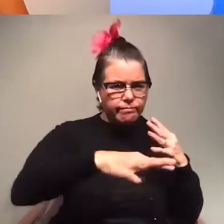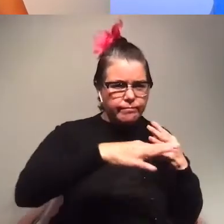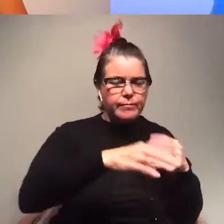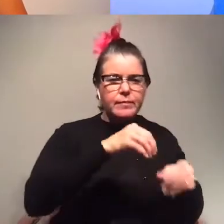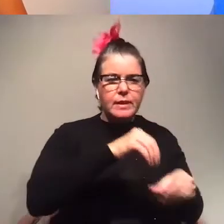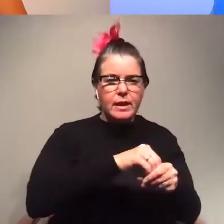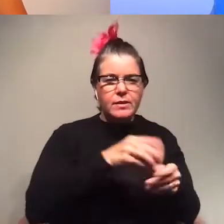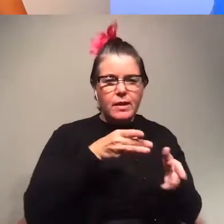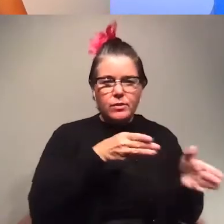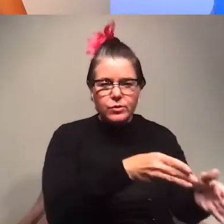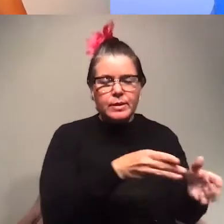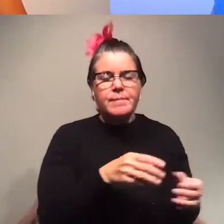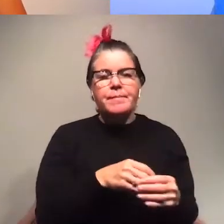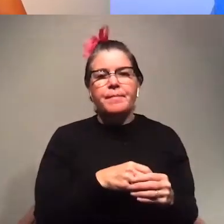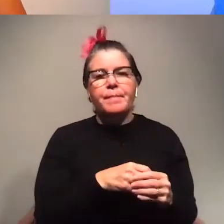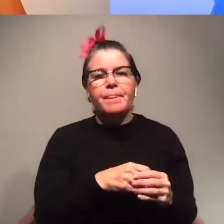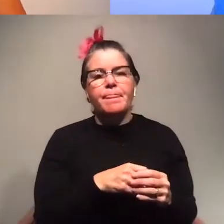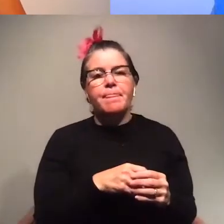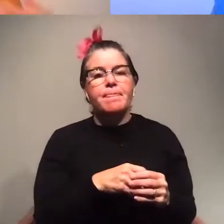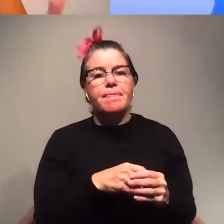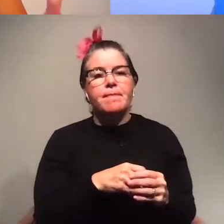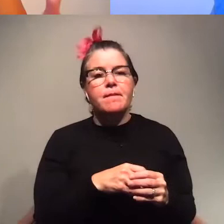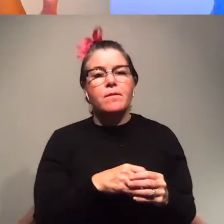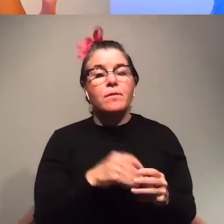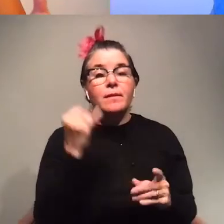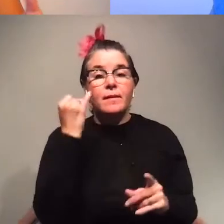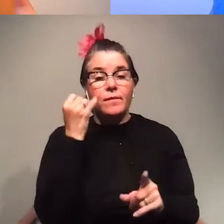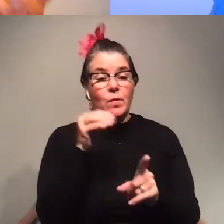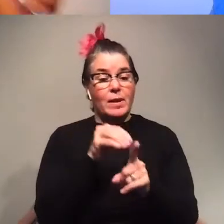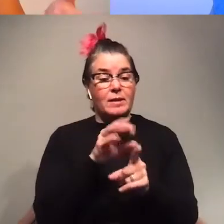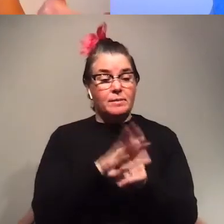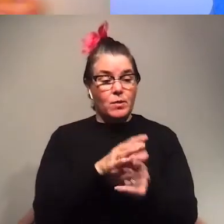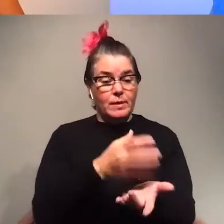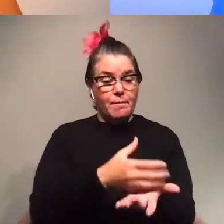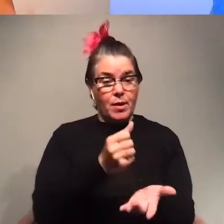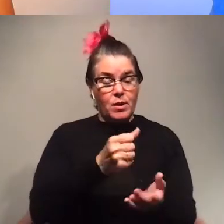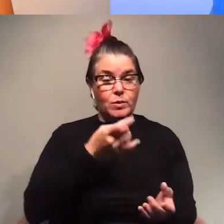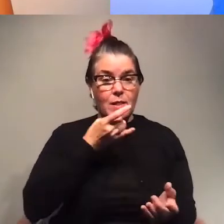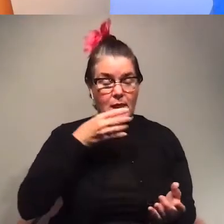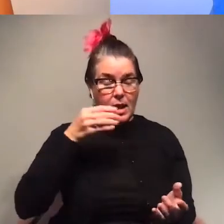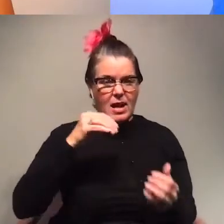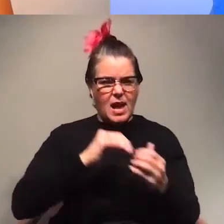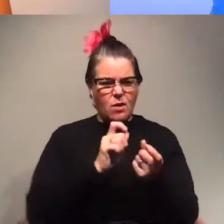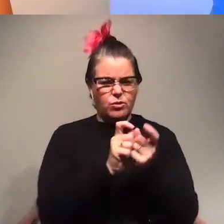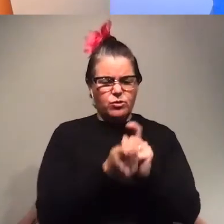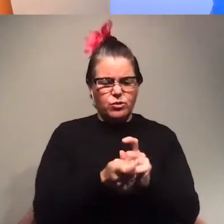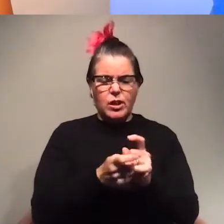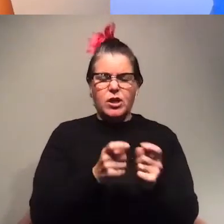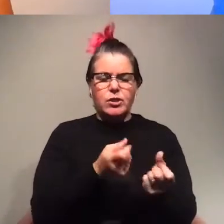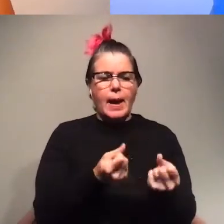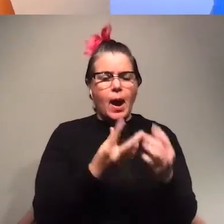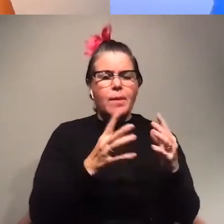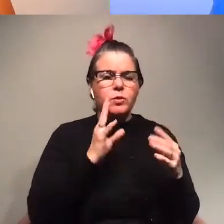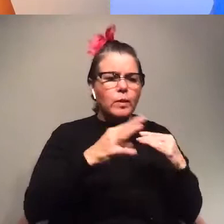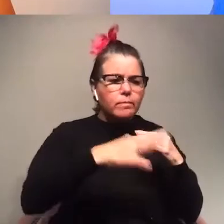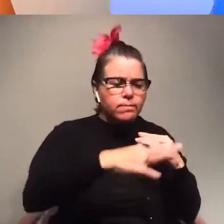stream? Or even if you expose that bottle to light, how does that change the amount that's being released